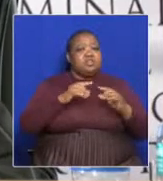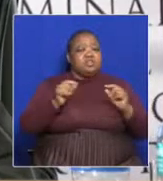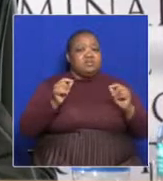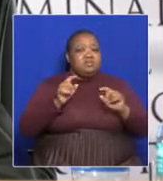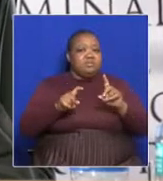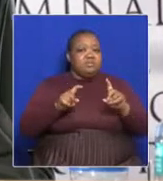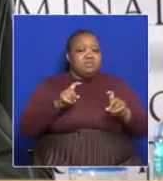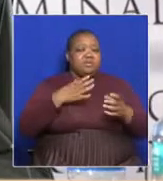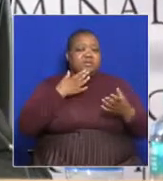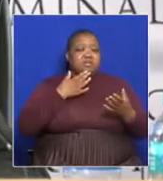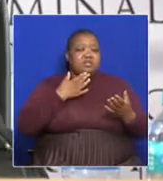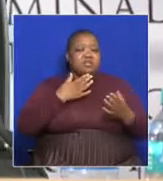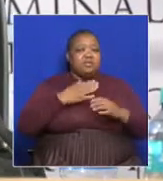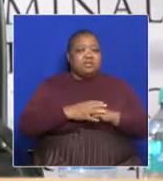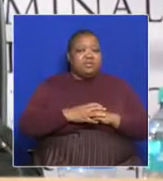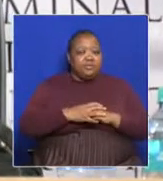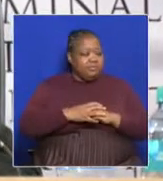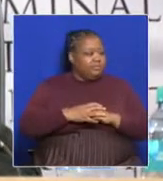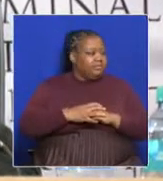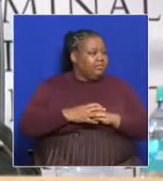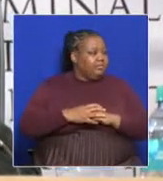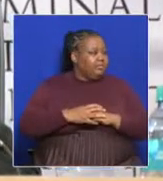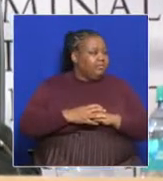truly am done. Thank you.